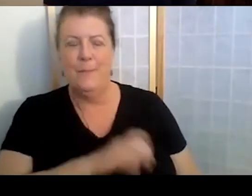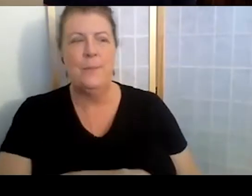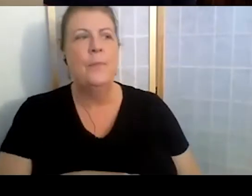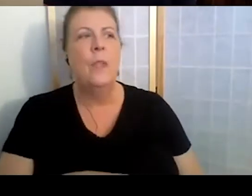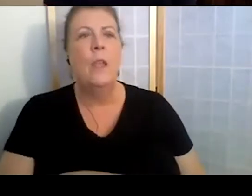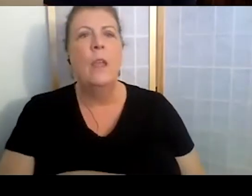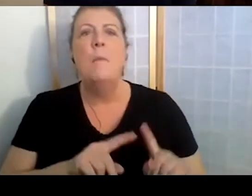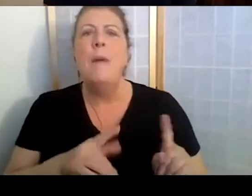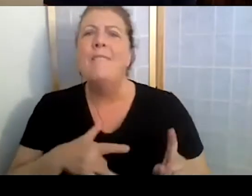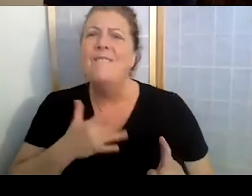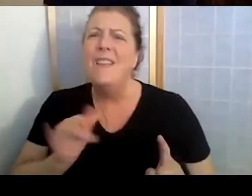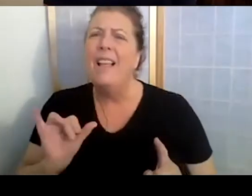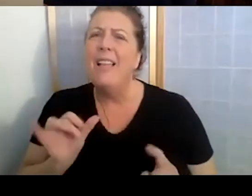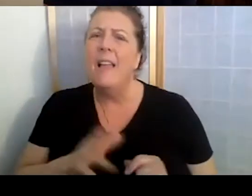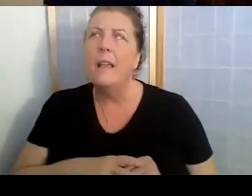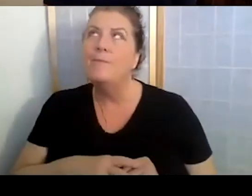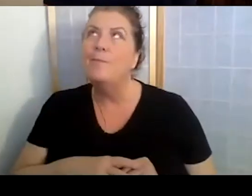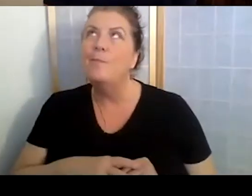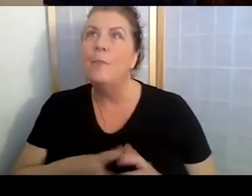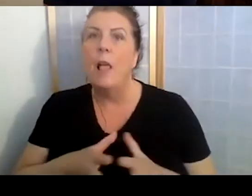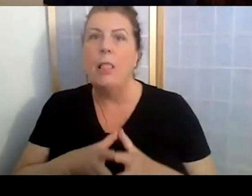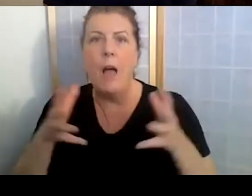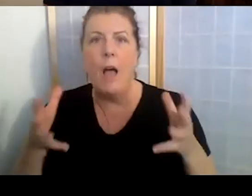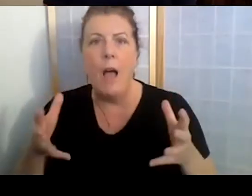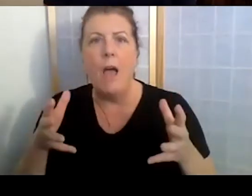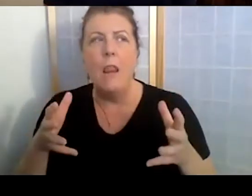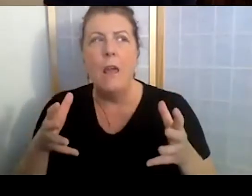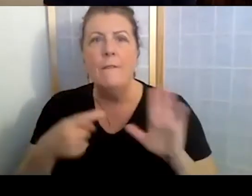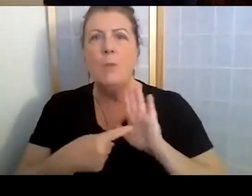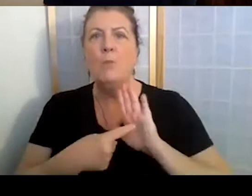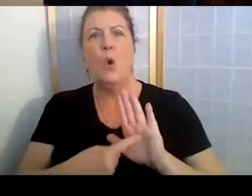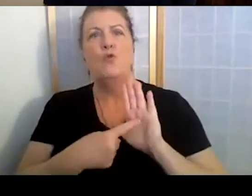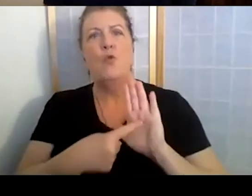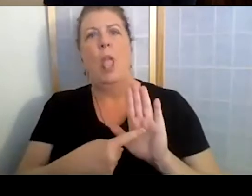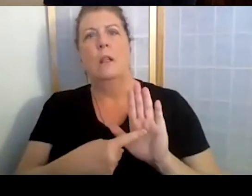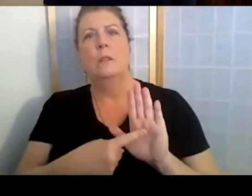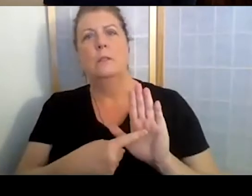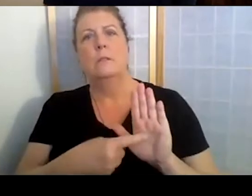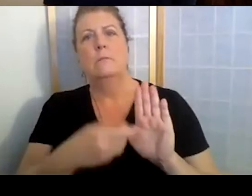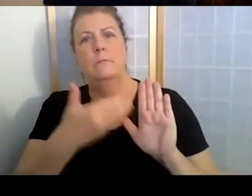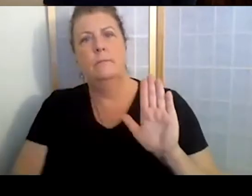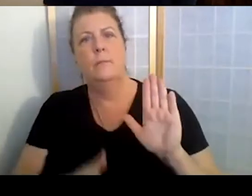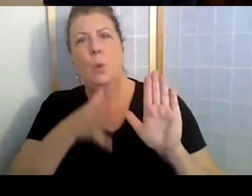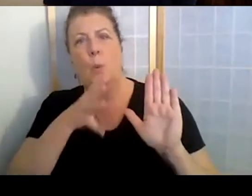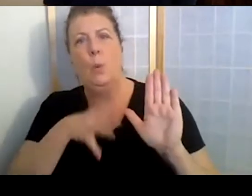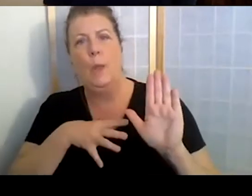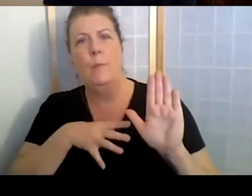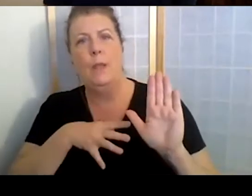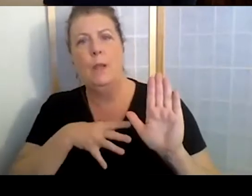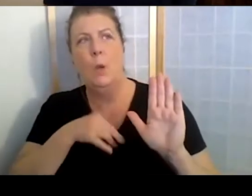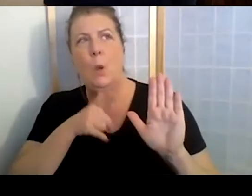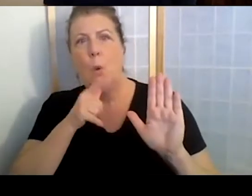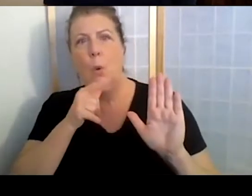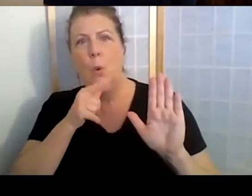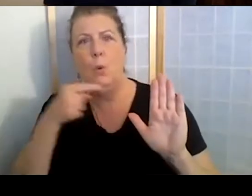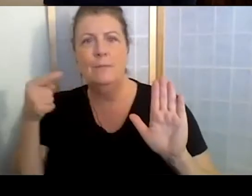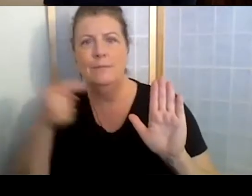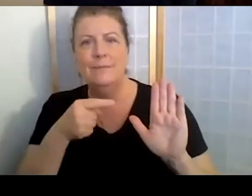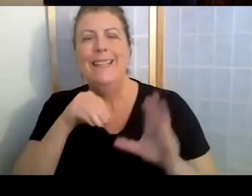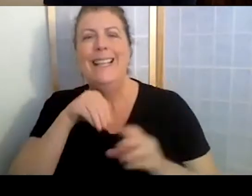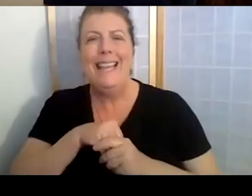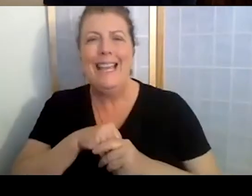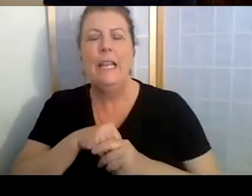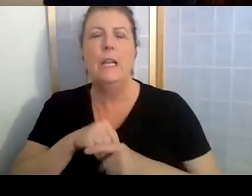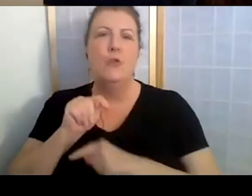I feel like a lot of portrayals of women who are in traditionally male professions, which